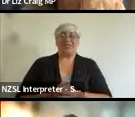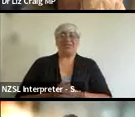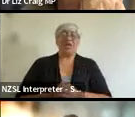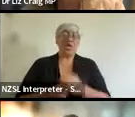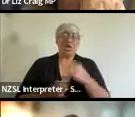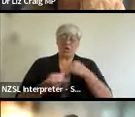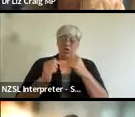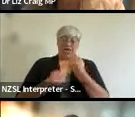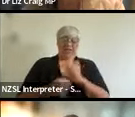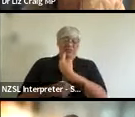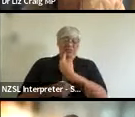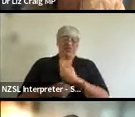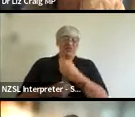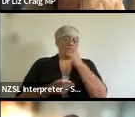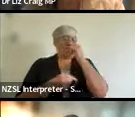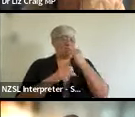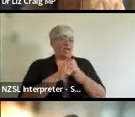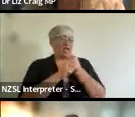society